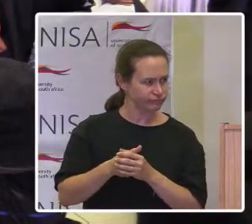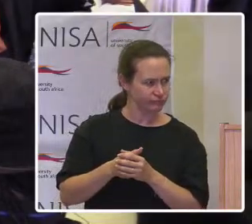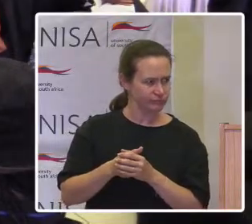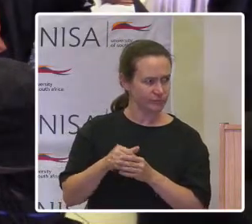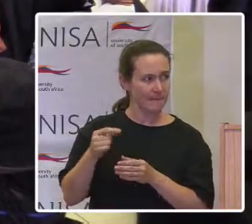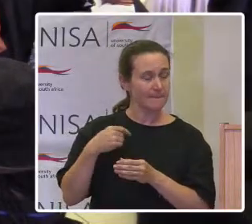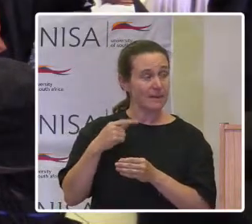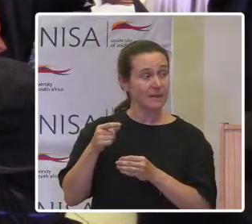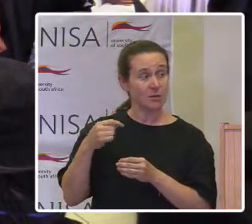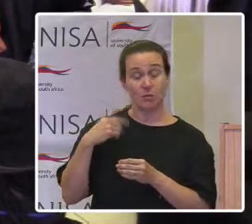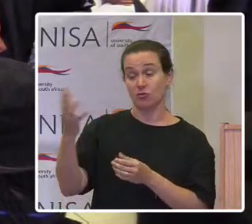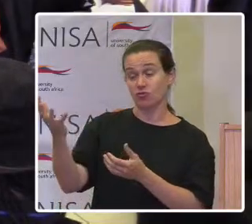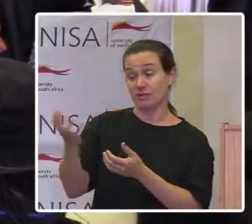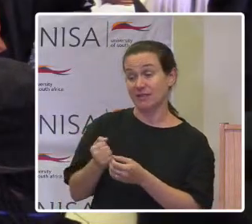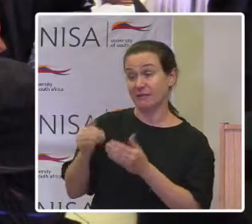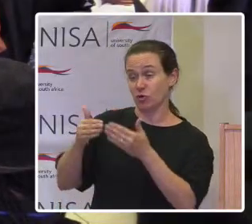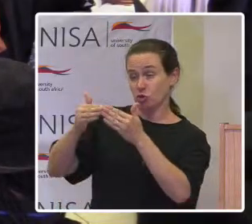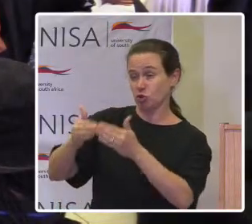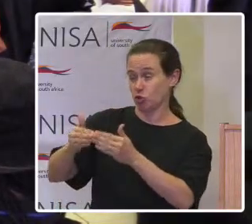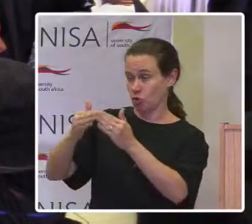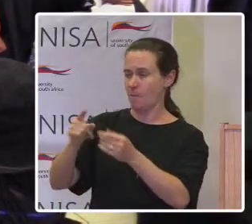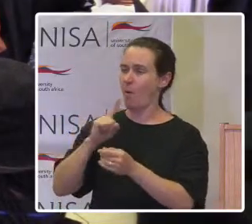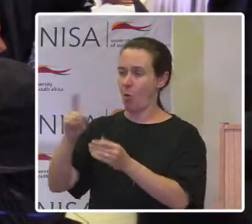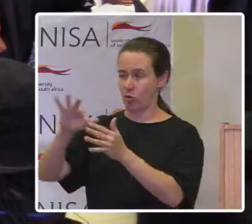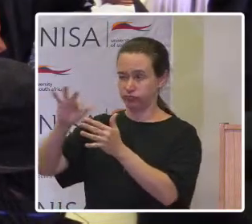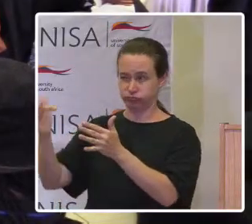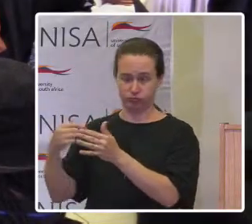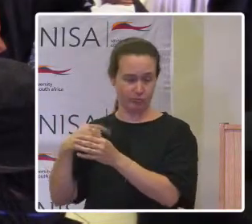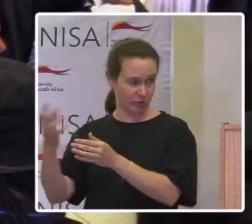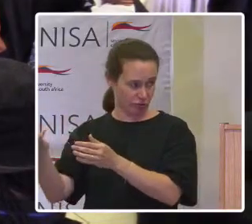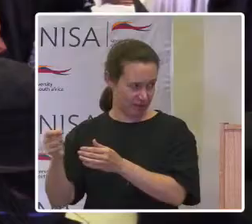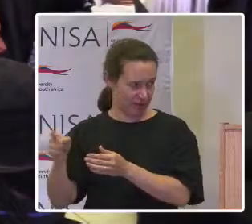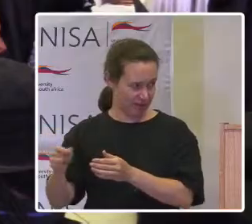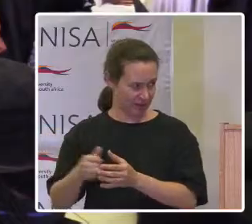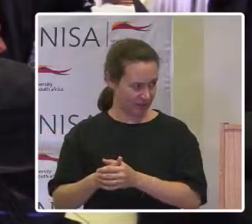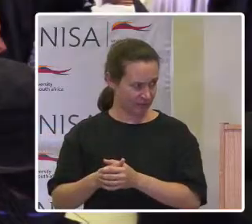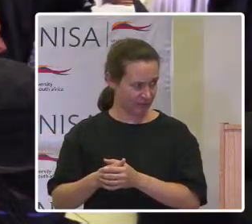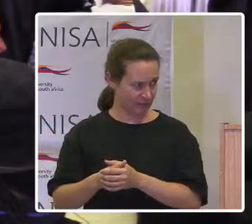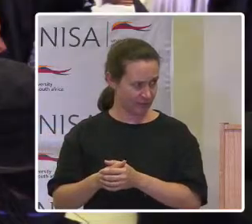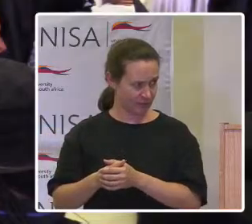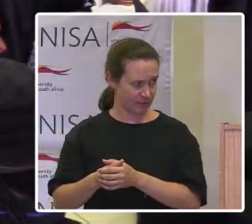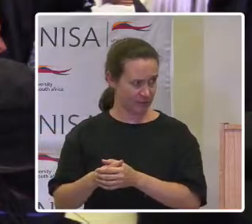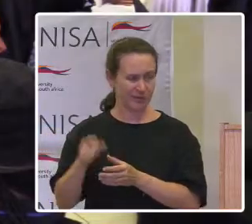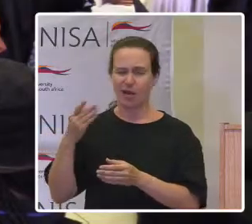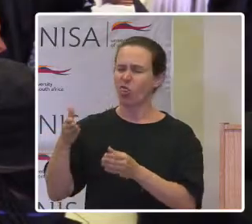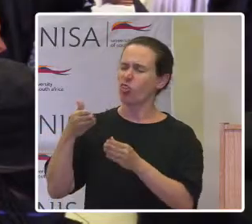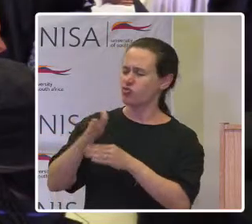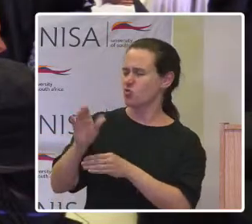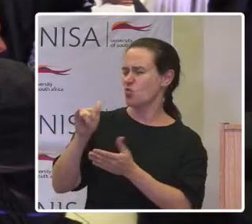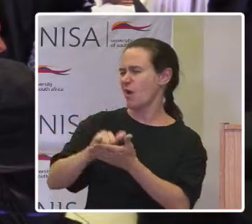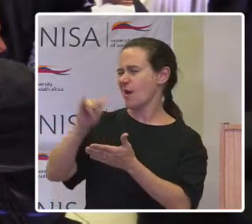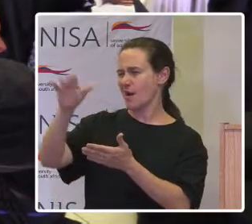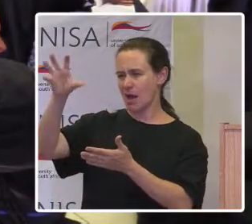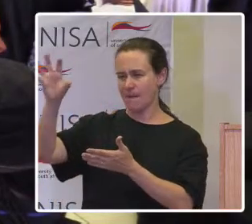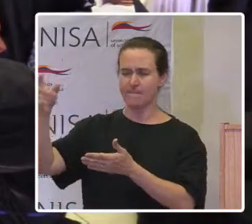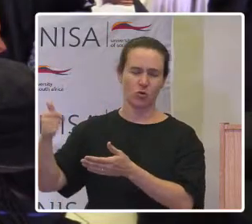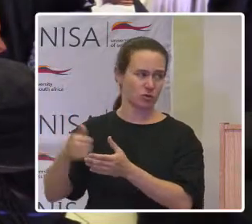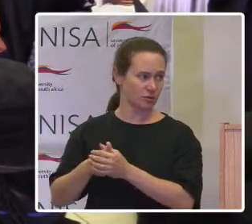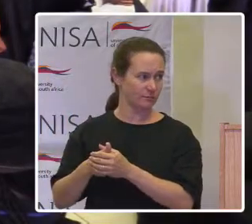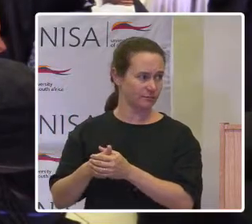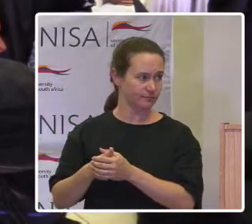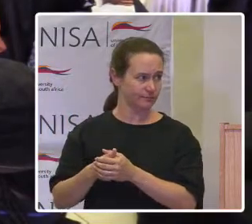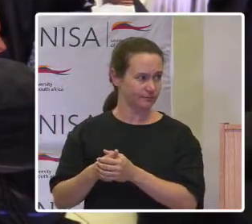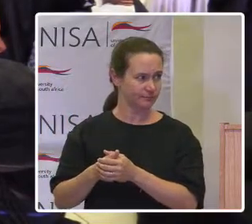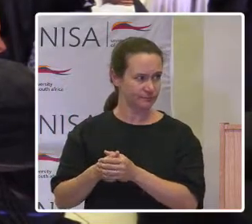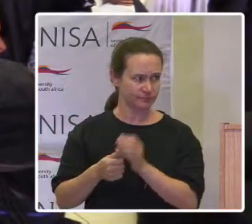order, which throughout the stages, it passed through airports and airlines. So it was one of the